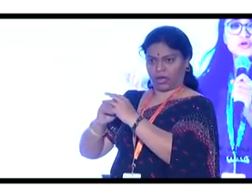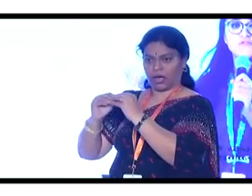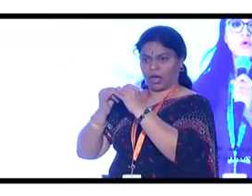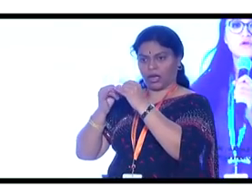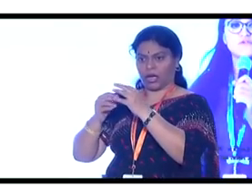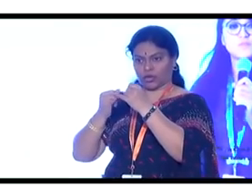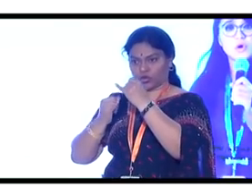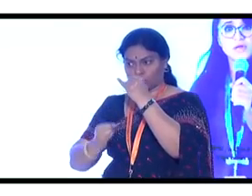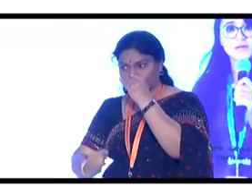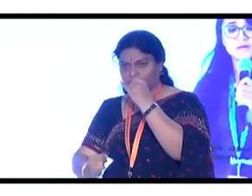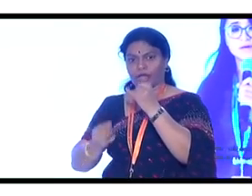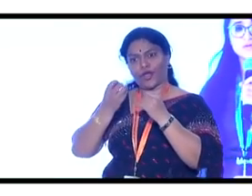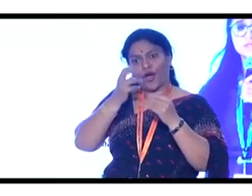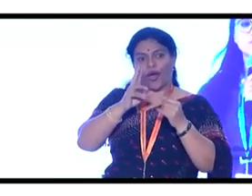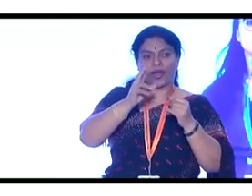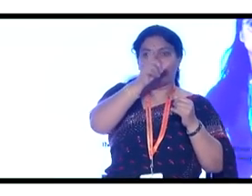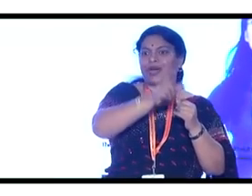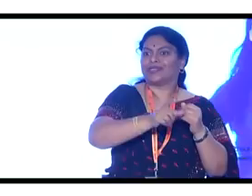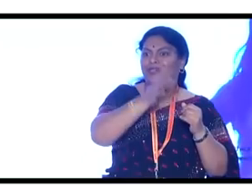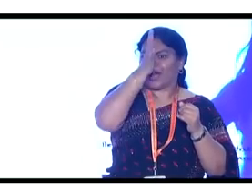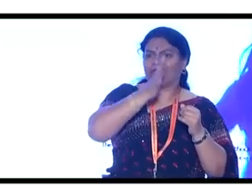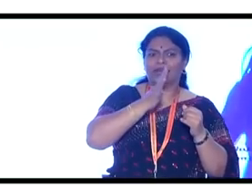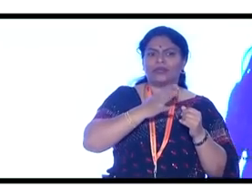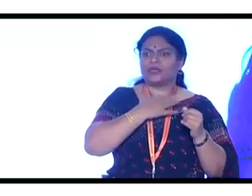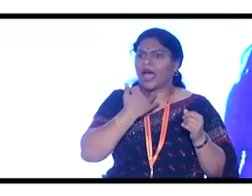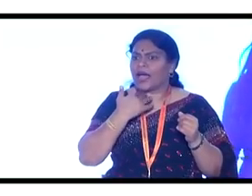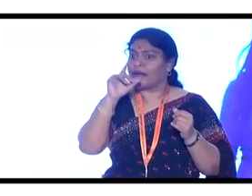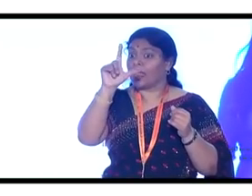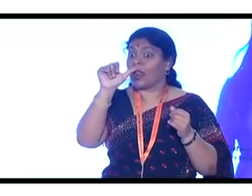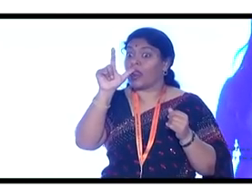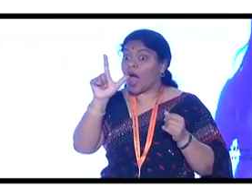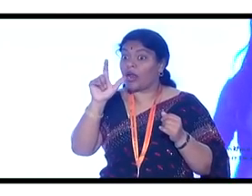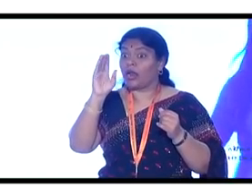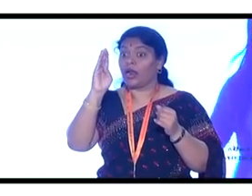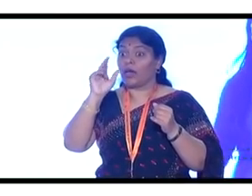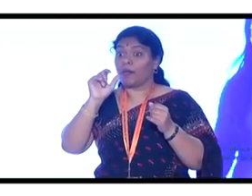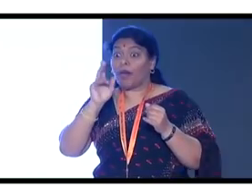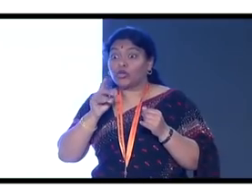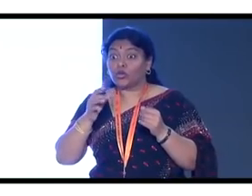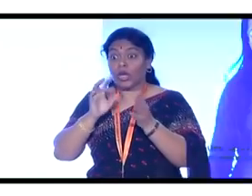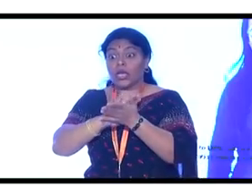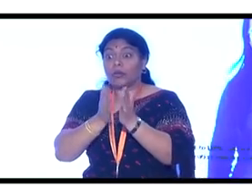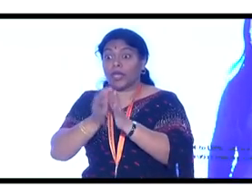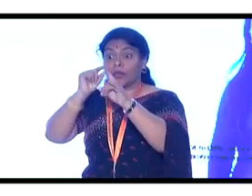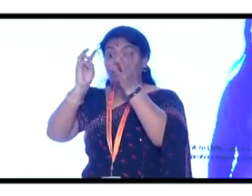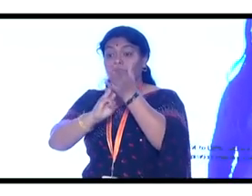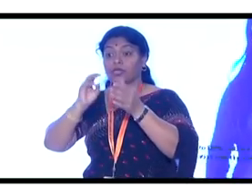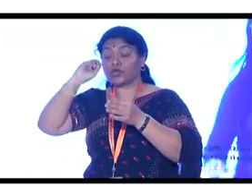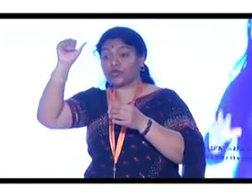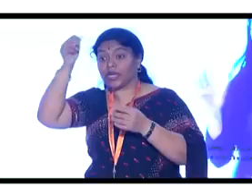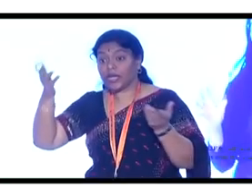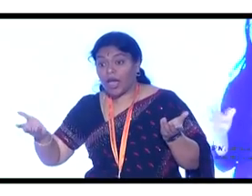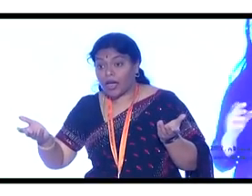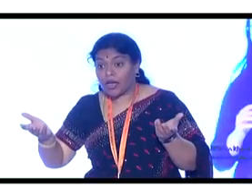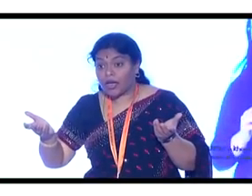story of an orphan boy whose name was Lal Bahadur. And later he became the Prime Minister of India. And in